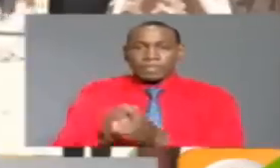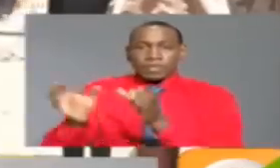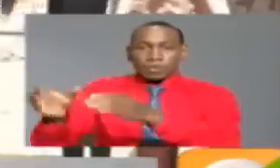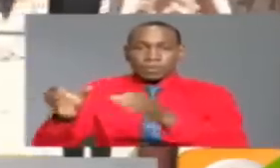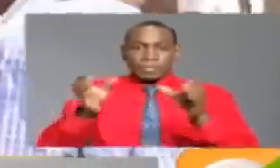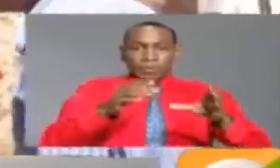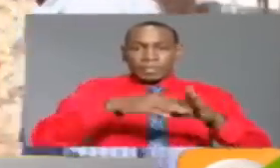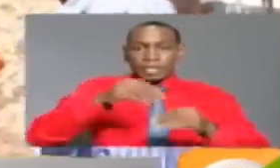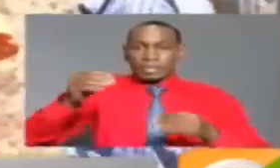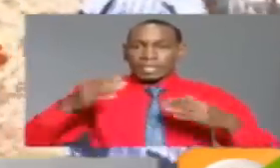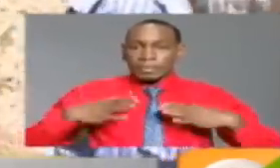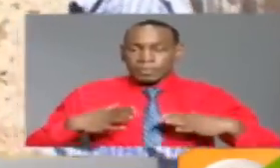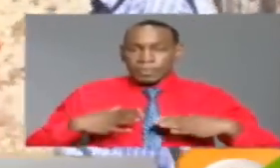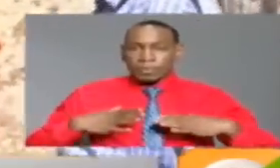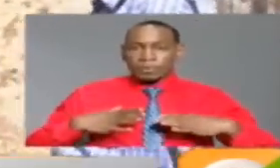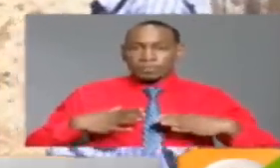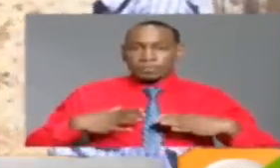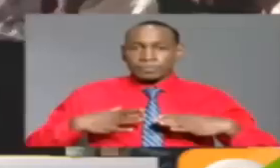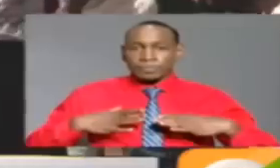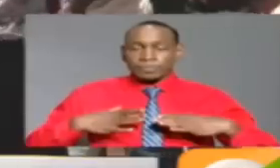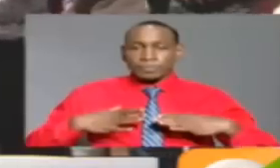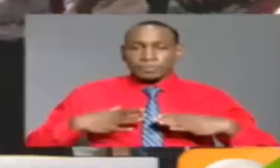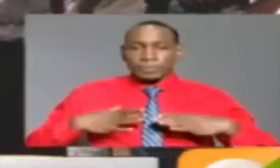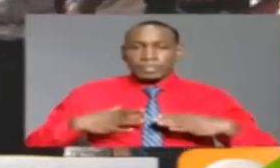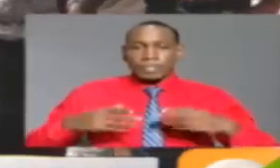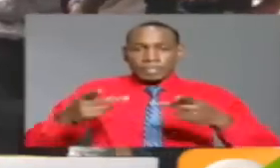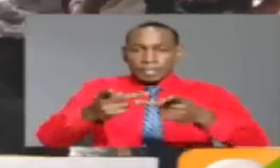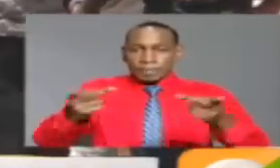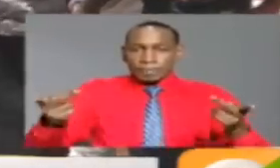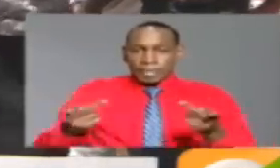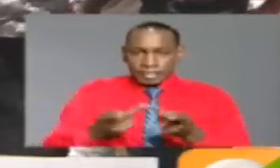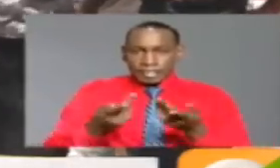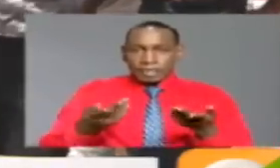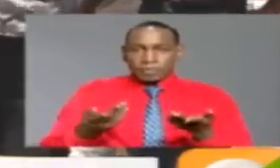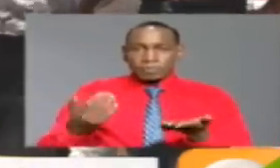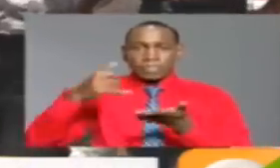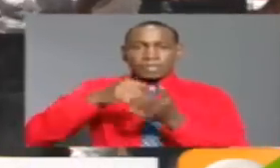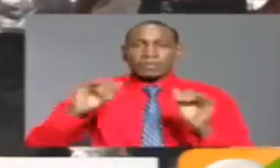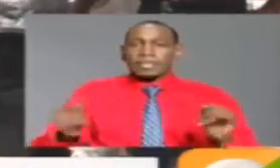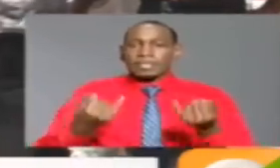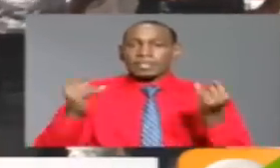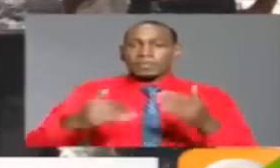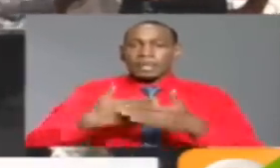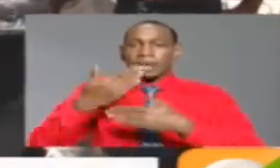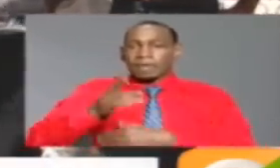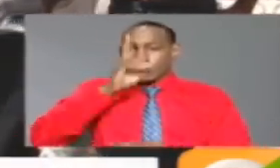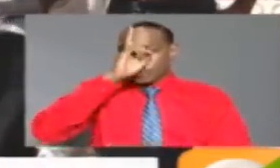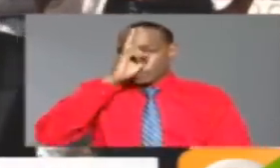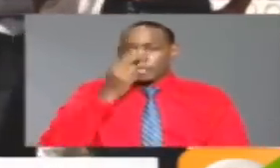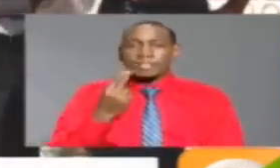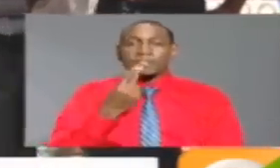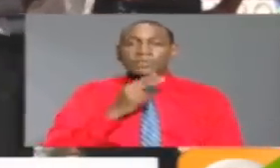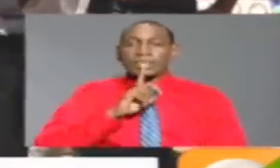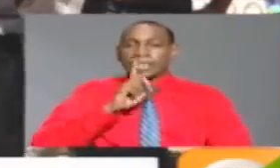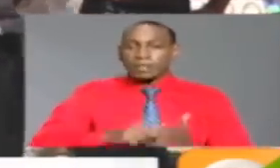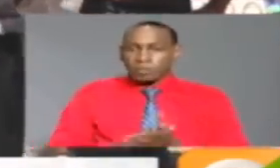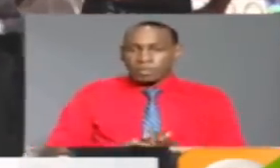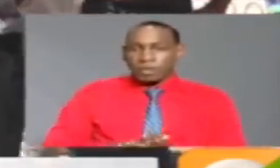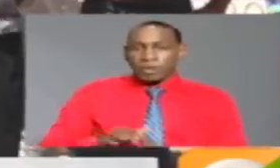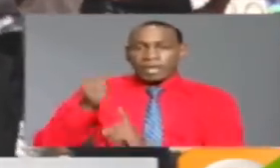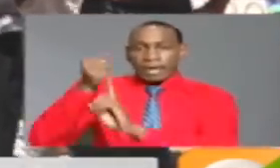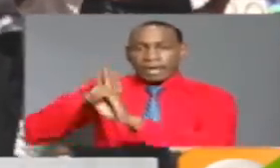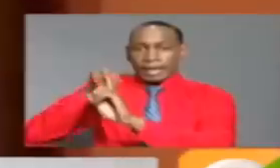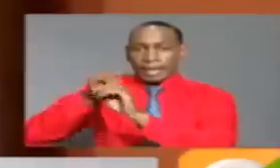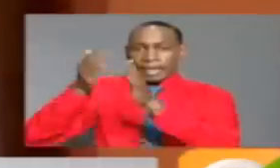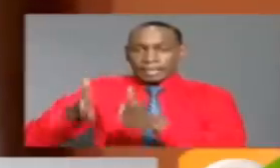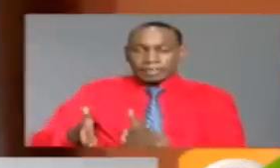of residents dot the landscape. The place has been in the headlines after police on Tuesday claimed that Caroline Mwatha,